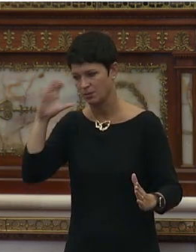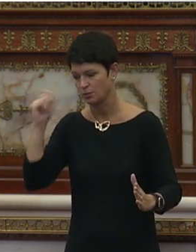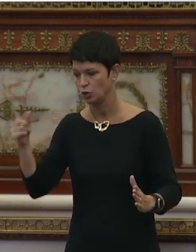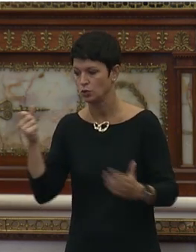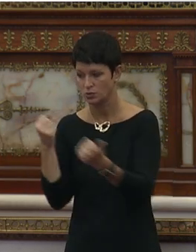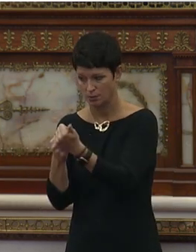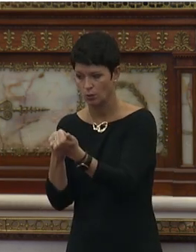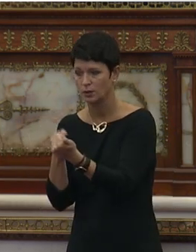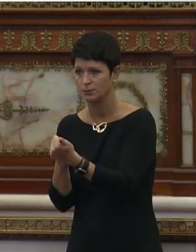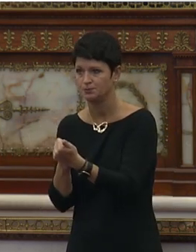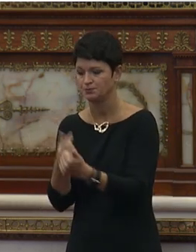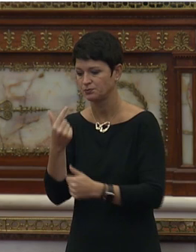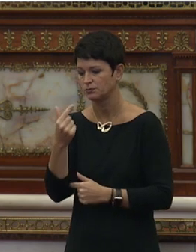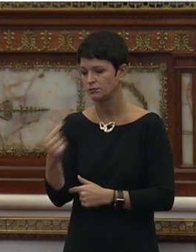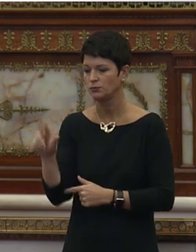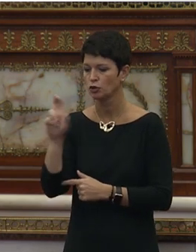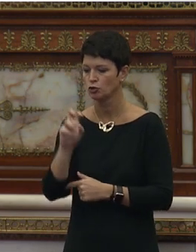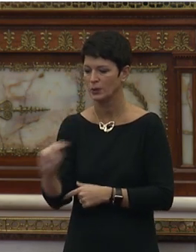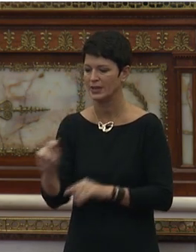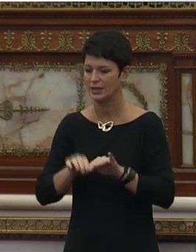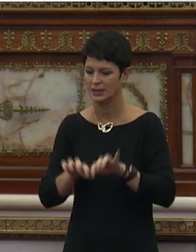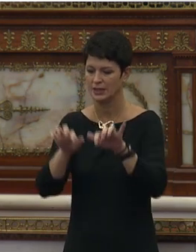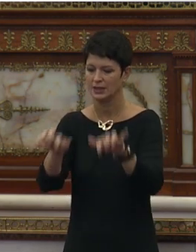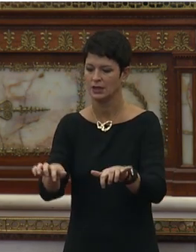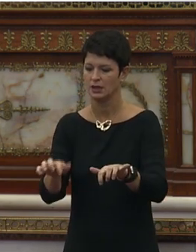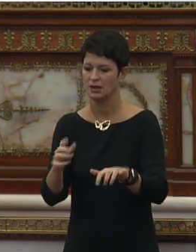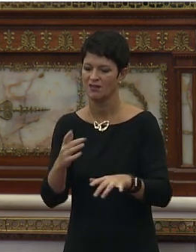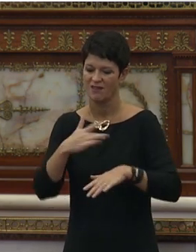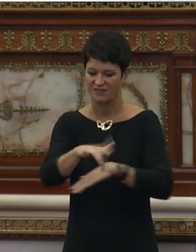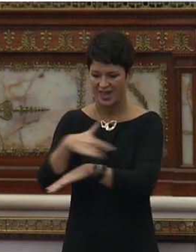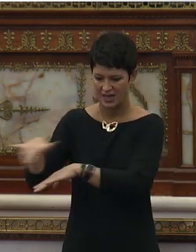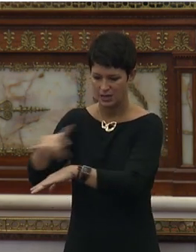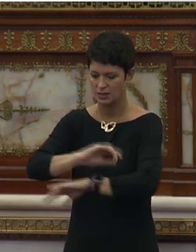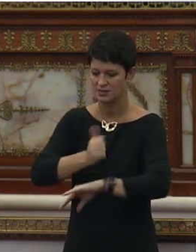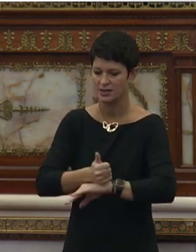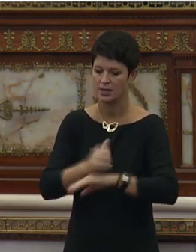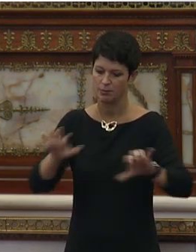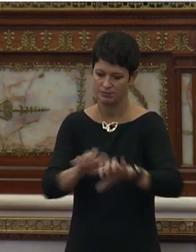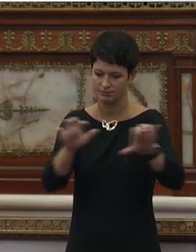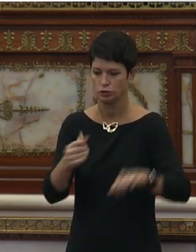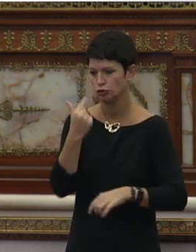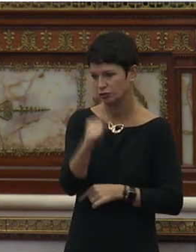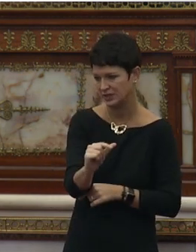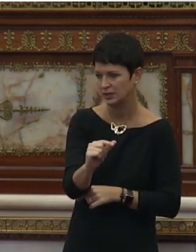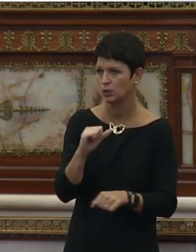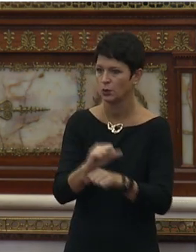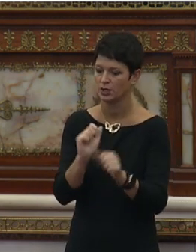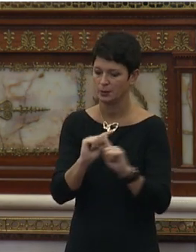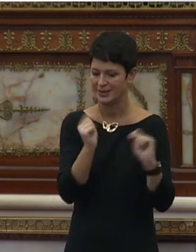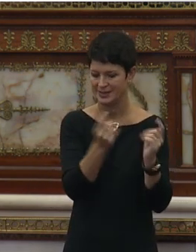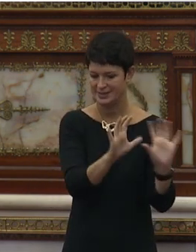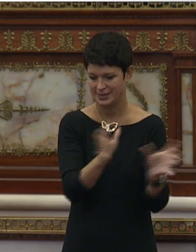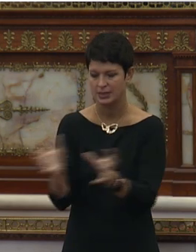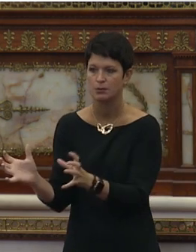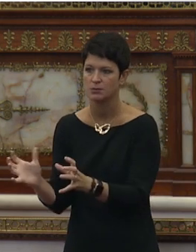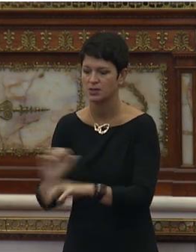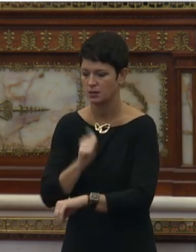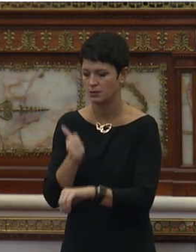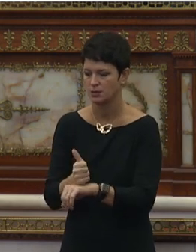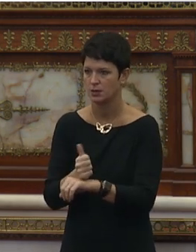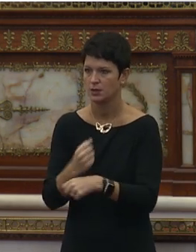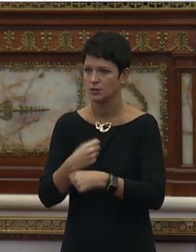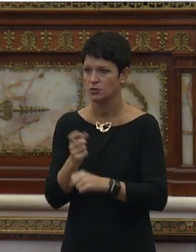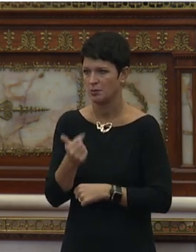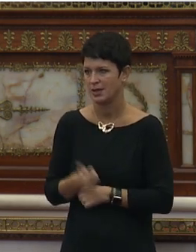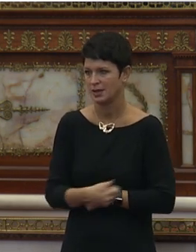support, which is greening of our vacant lots throughout the city and working with the teams that you put together to make